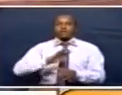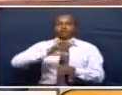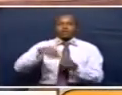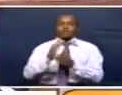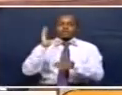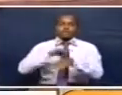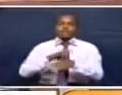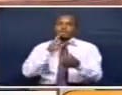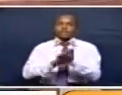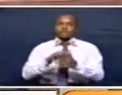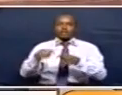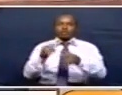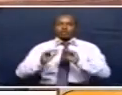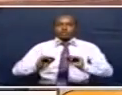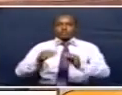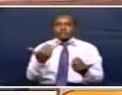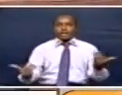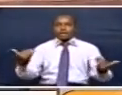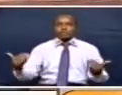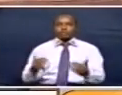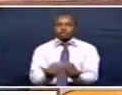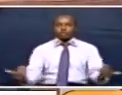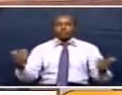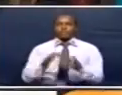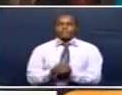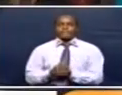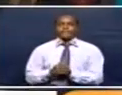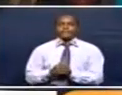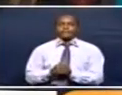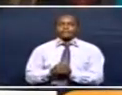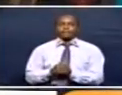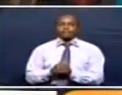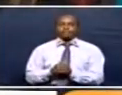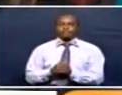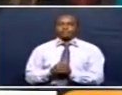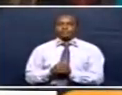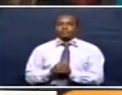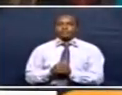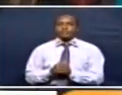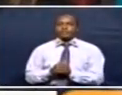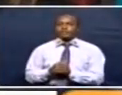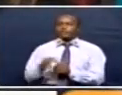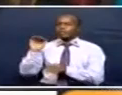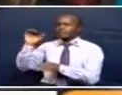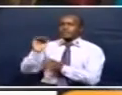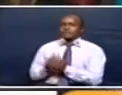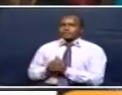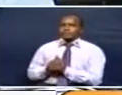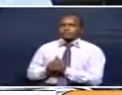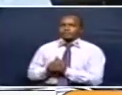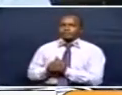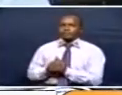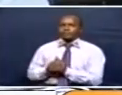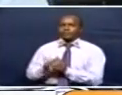letters so they can continue educating our young people from the lower. So you're putting your money where your mouth is? Yes, I am. Someone was asking real quick,